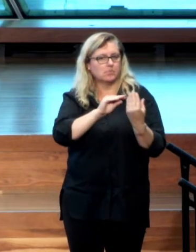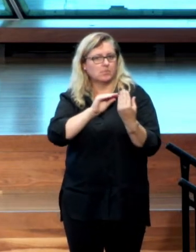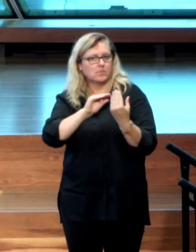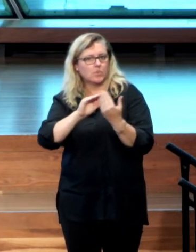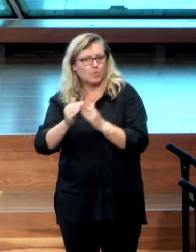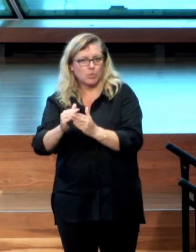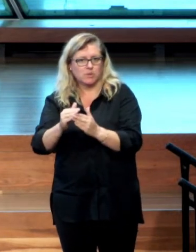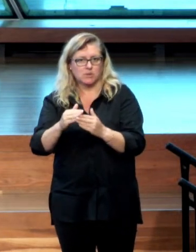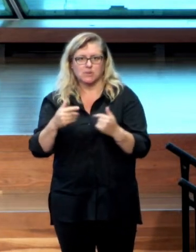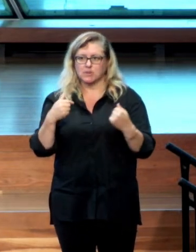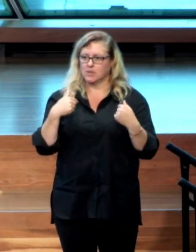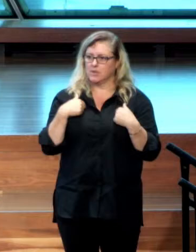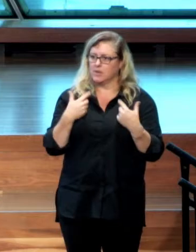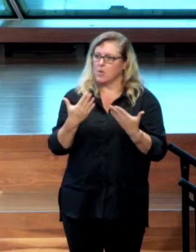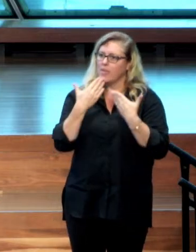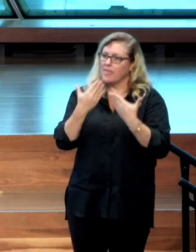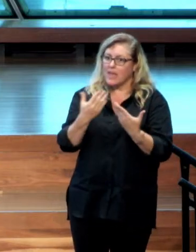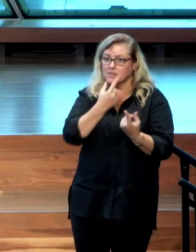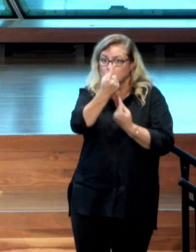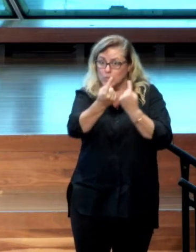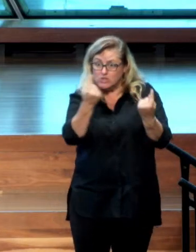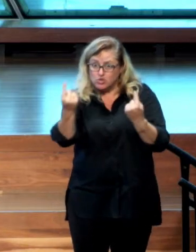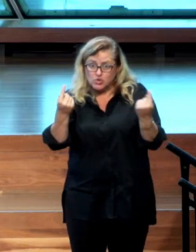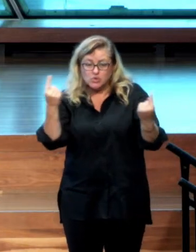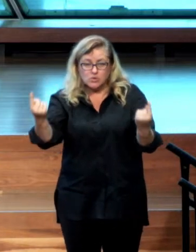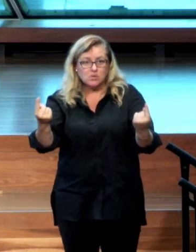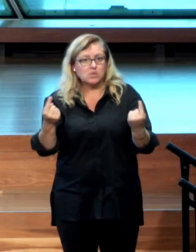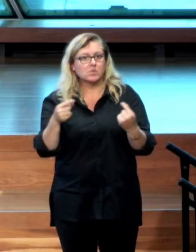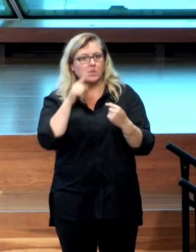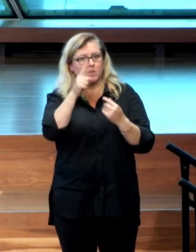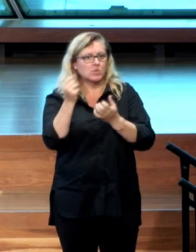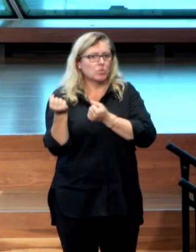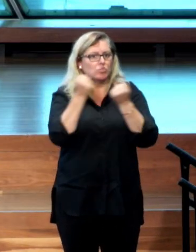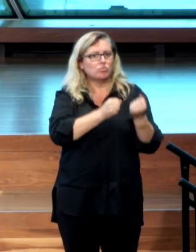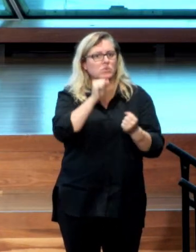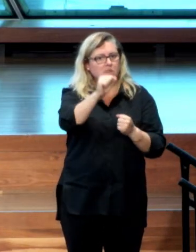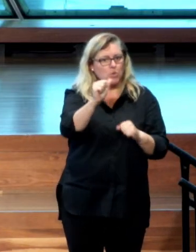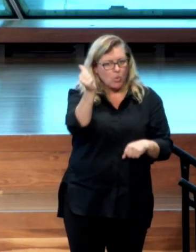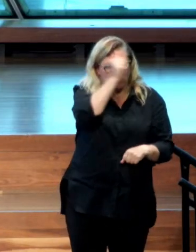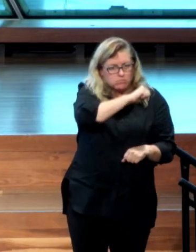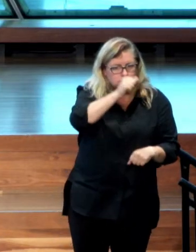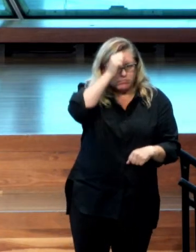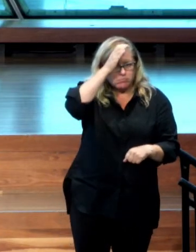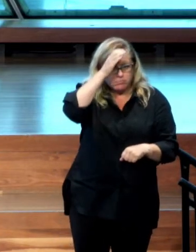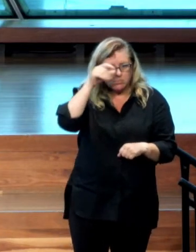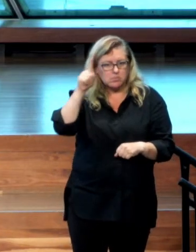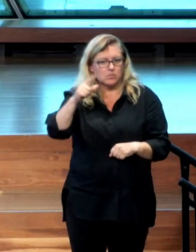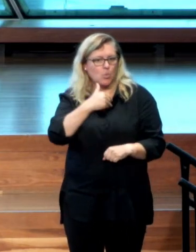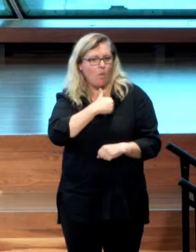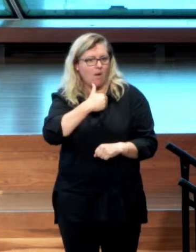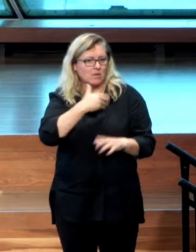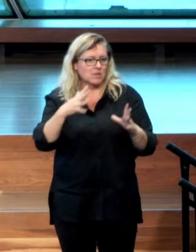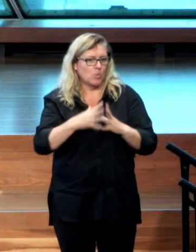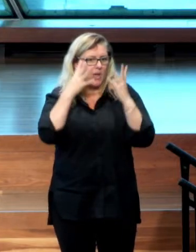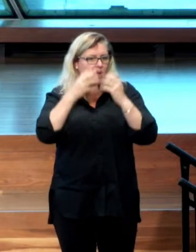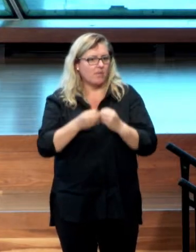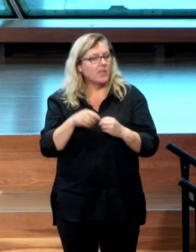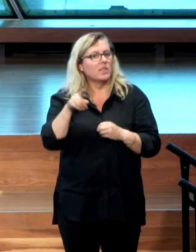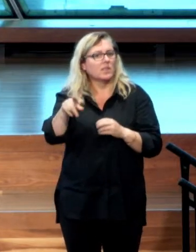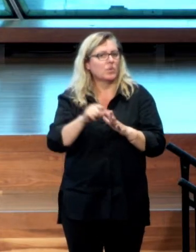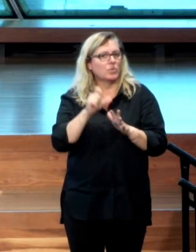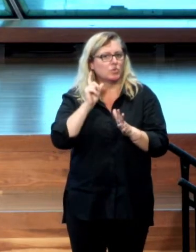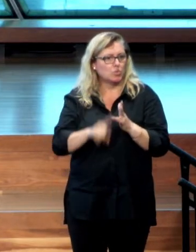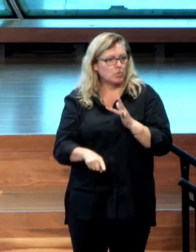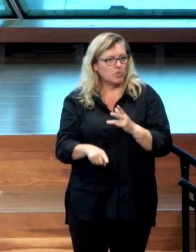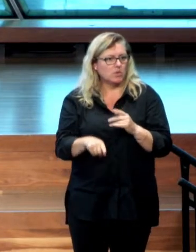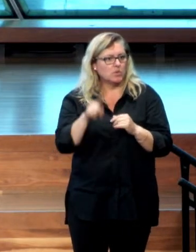Thanks, I get teary. Thanks to each of you for bringing all your incredible smarts, and hearts to everything that you do. You